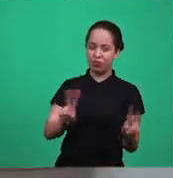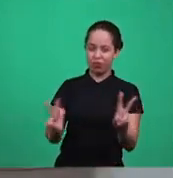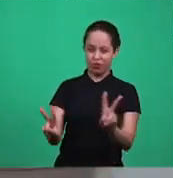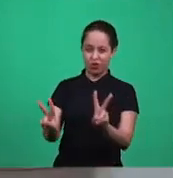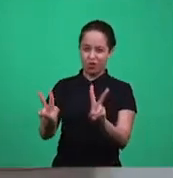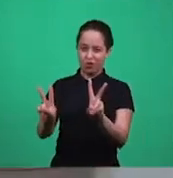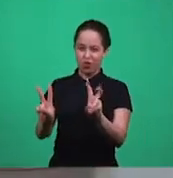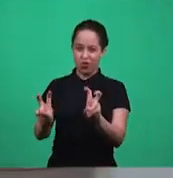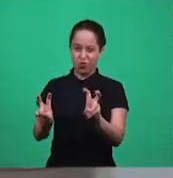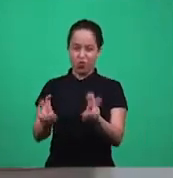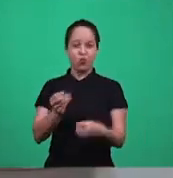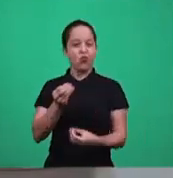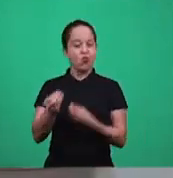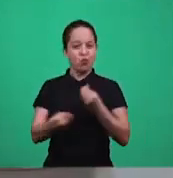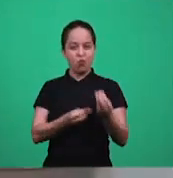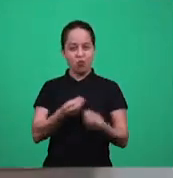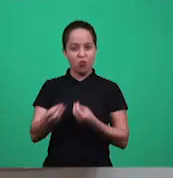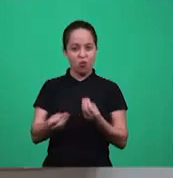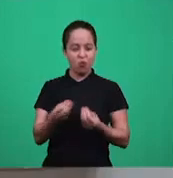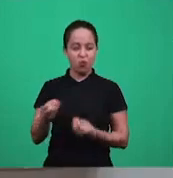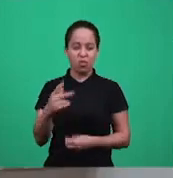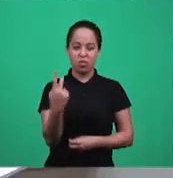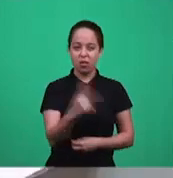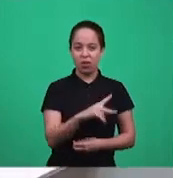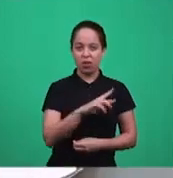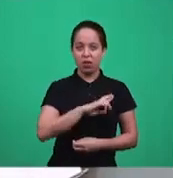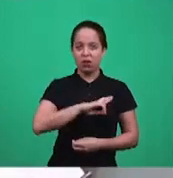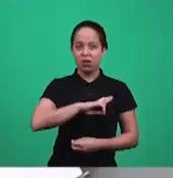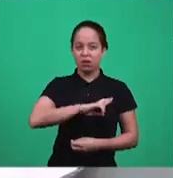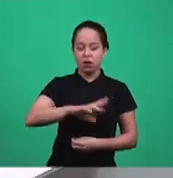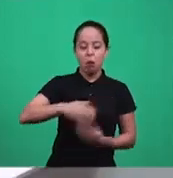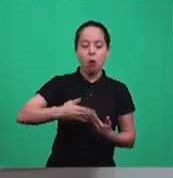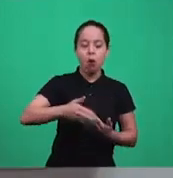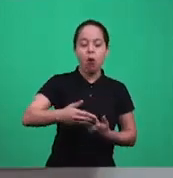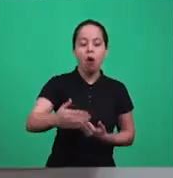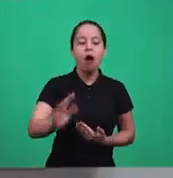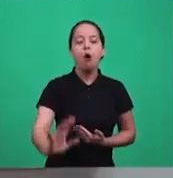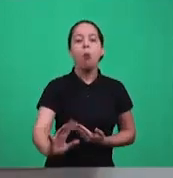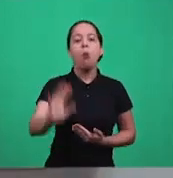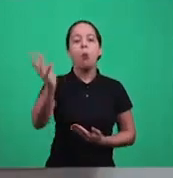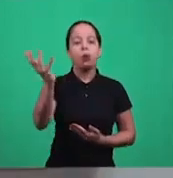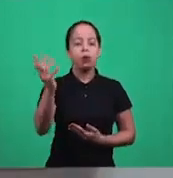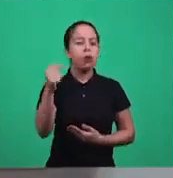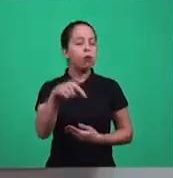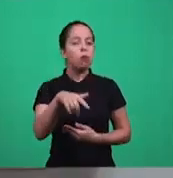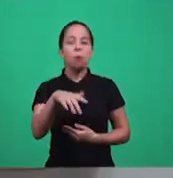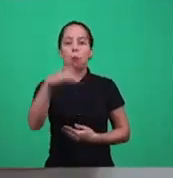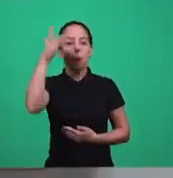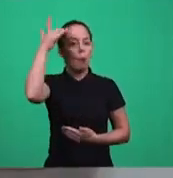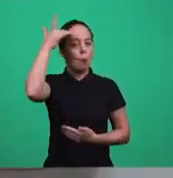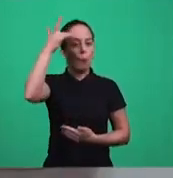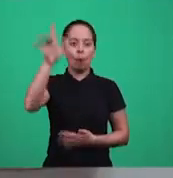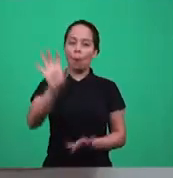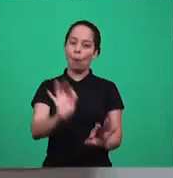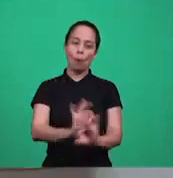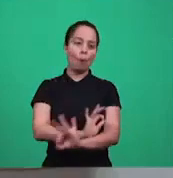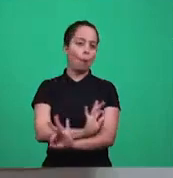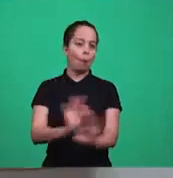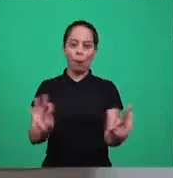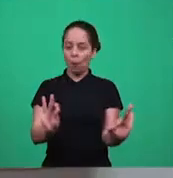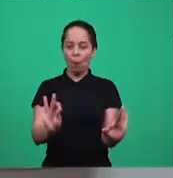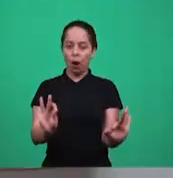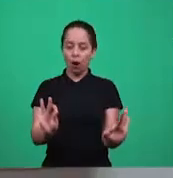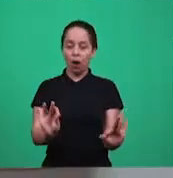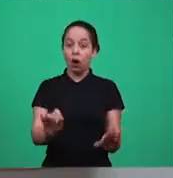reasoning did not help him to understand the results of his religion.